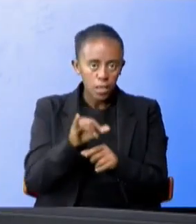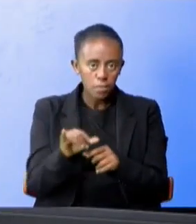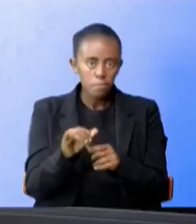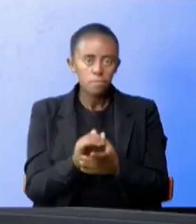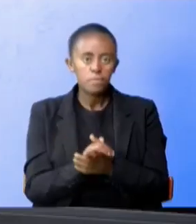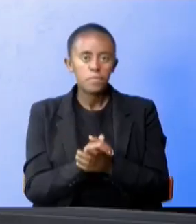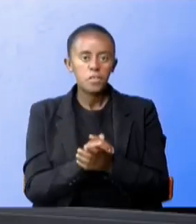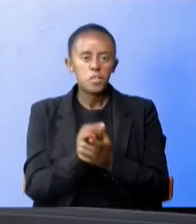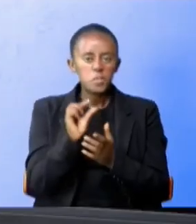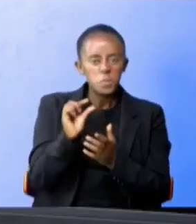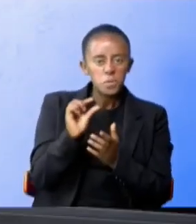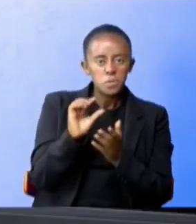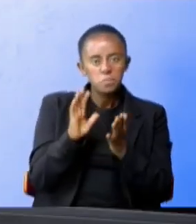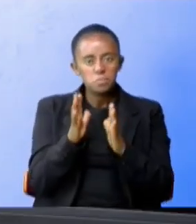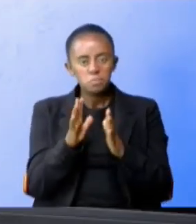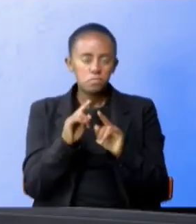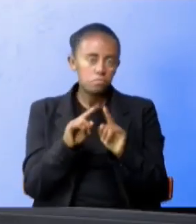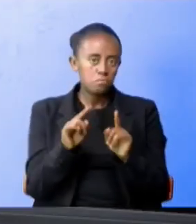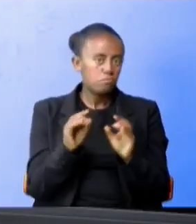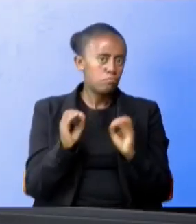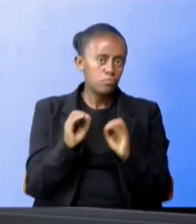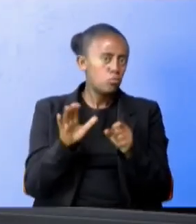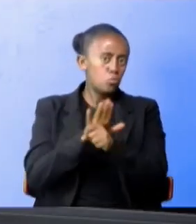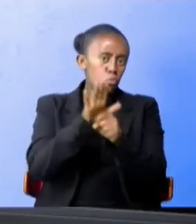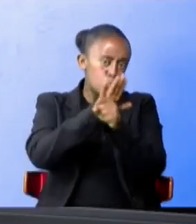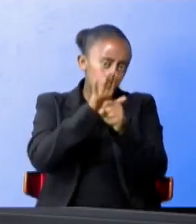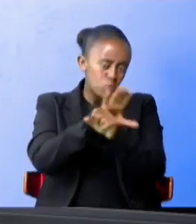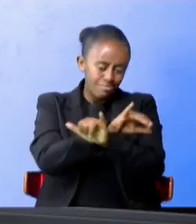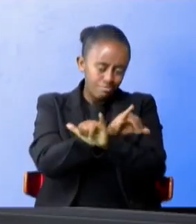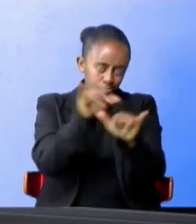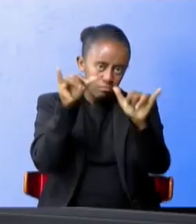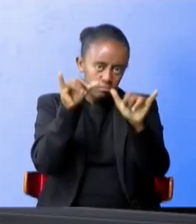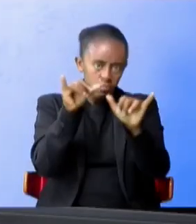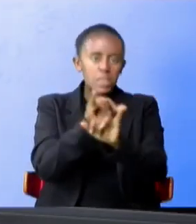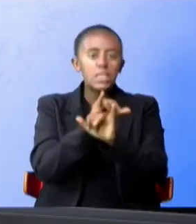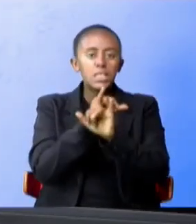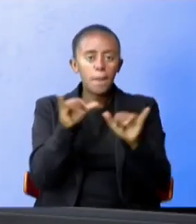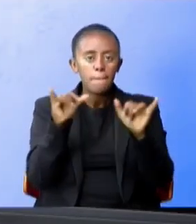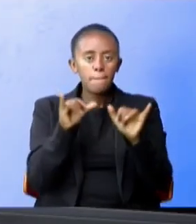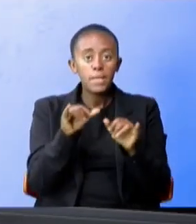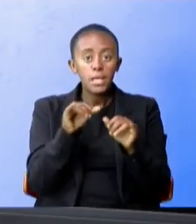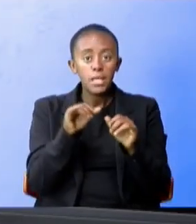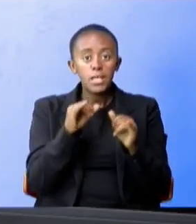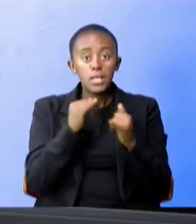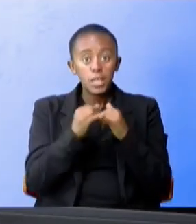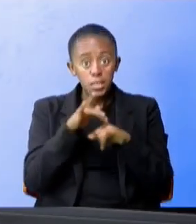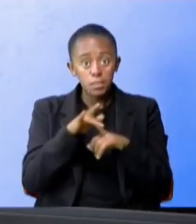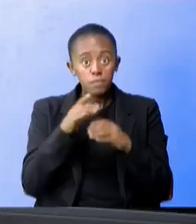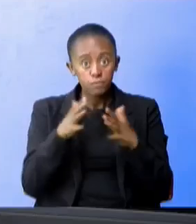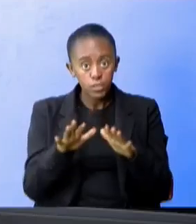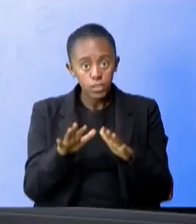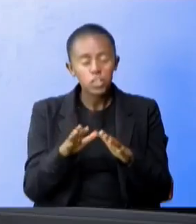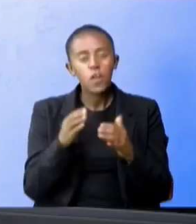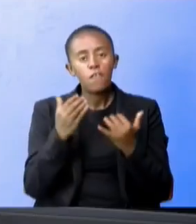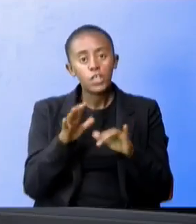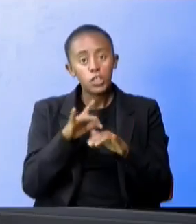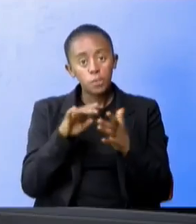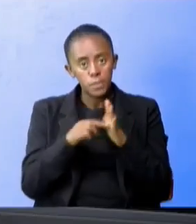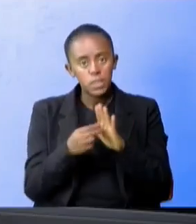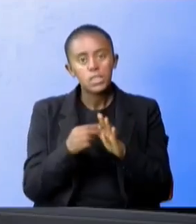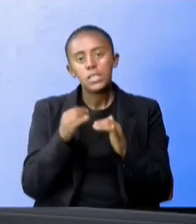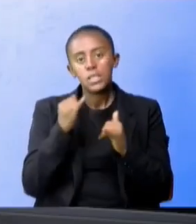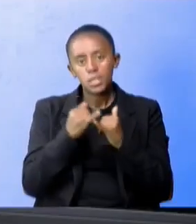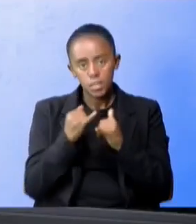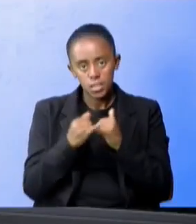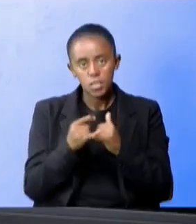a slight different meaning, but all of them have the same meaning. End means finish, and finish means end. So